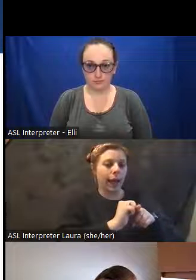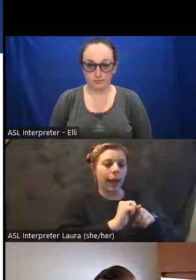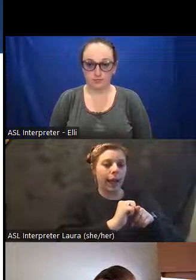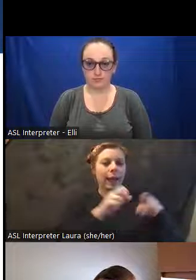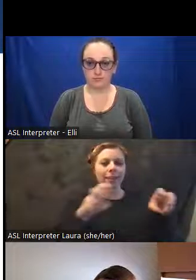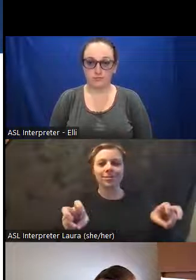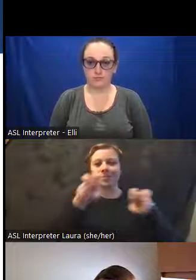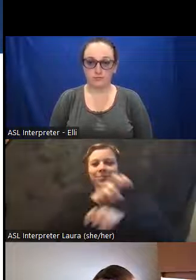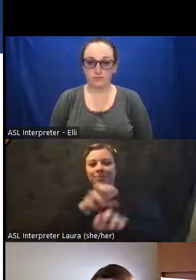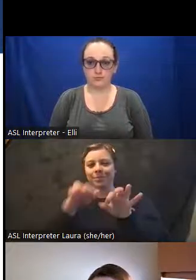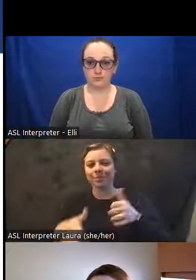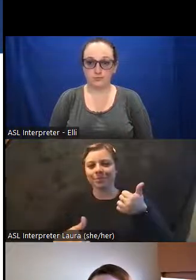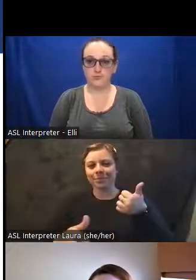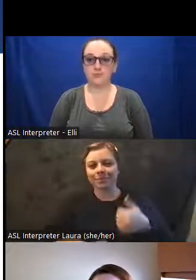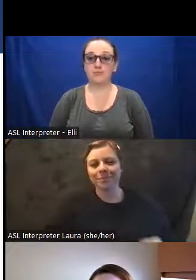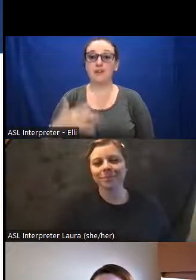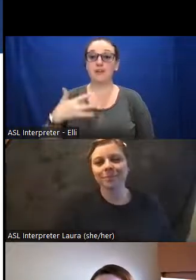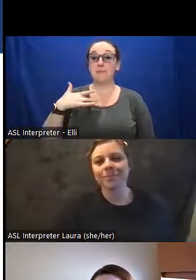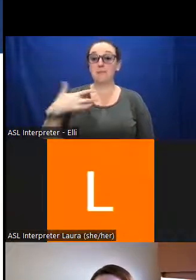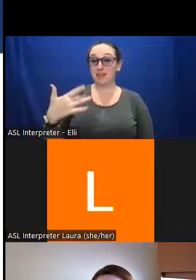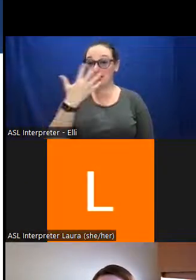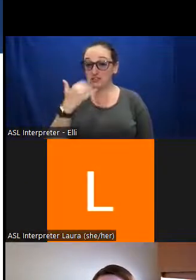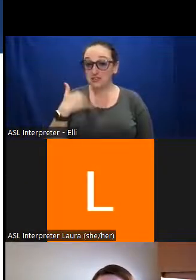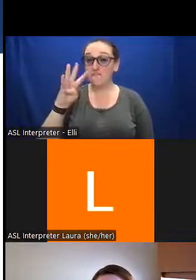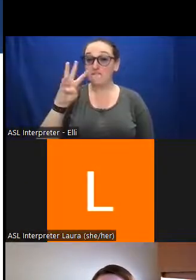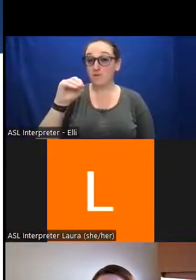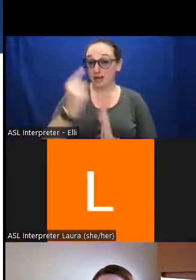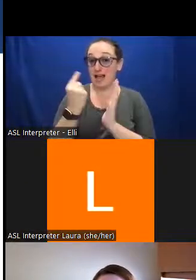a 40-hour didactic course for